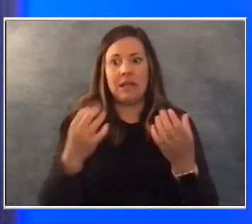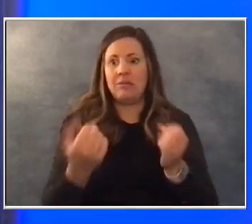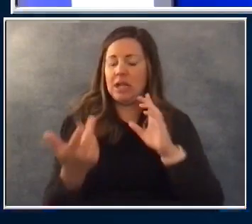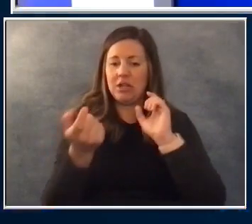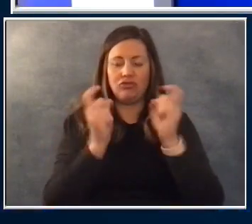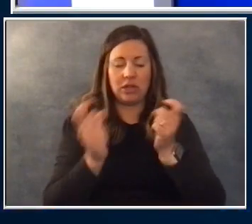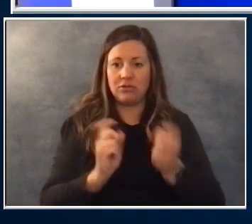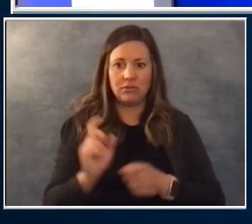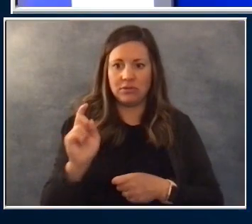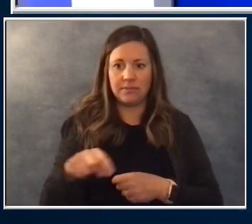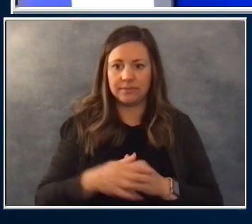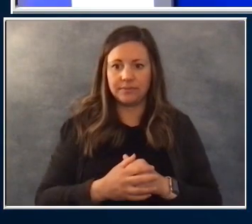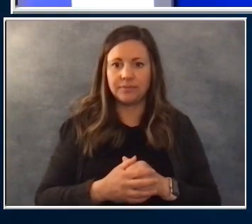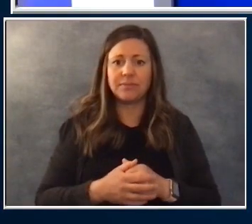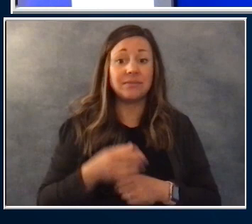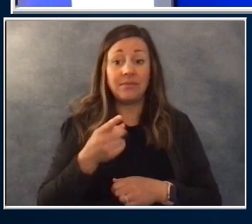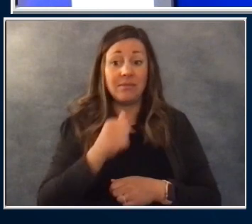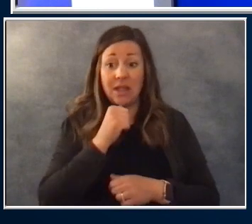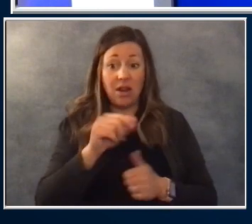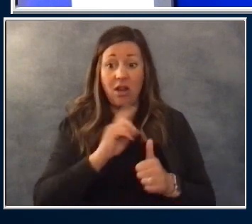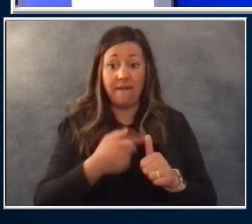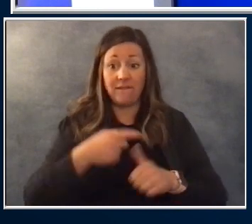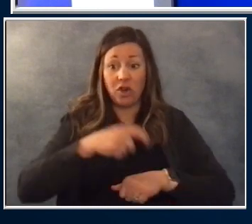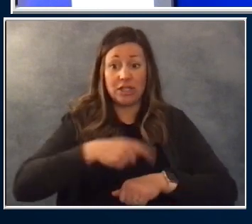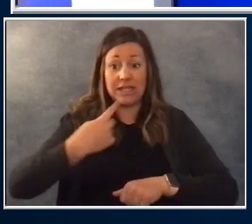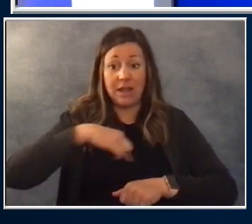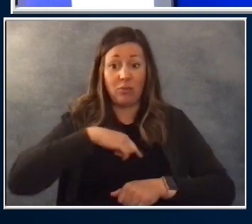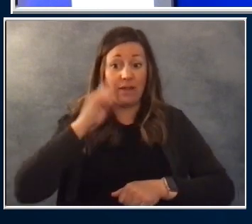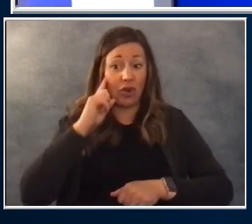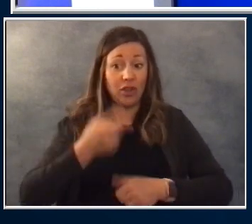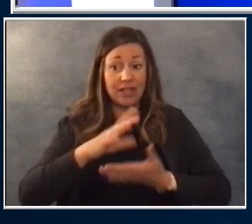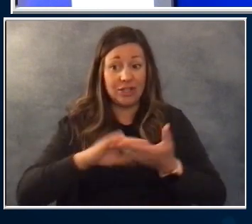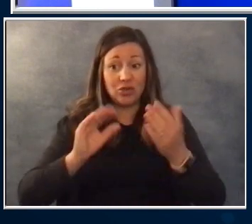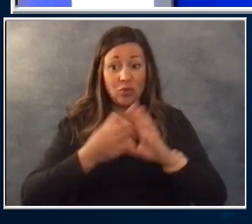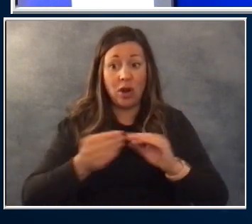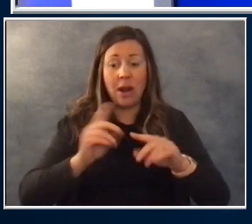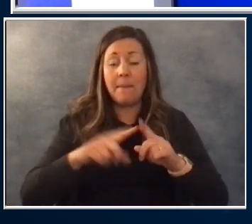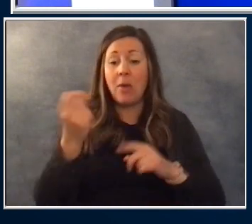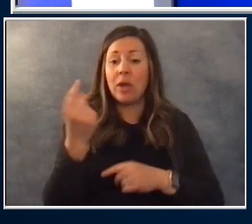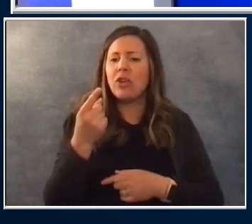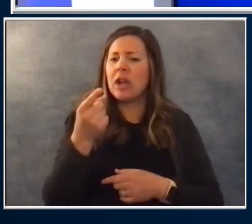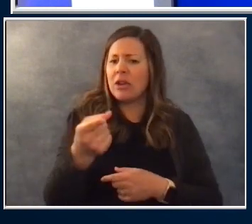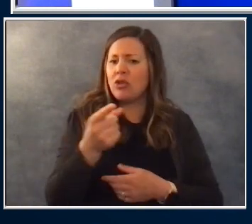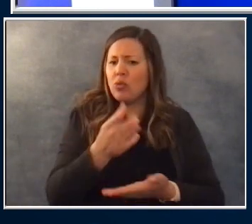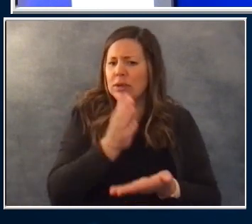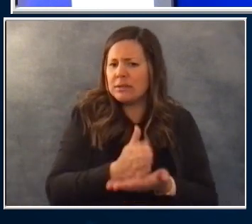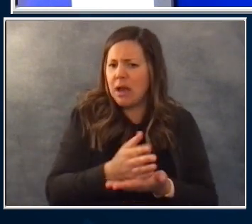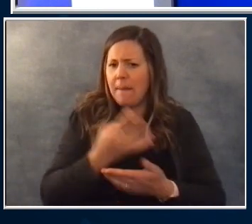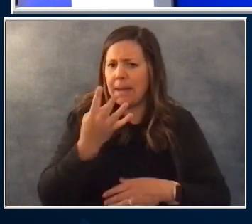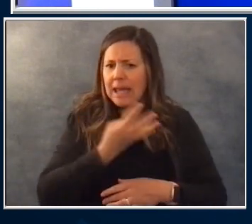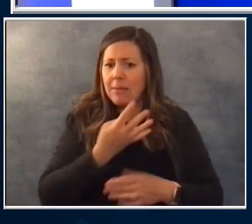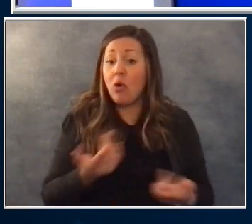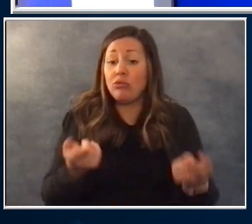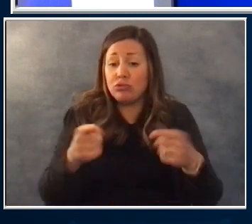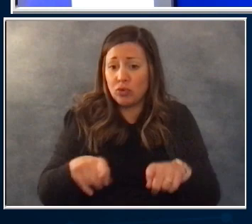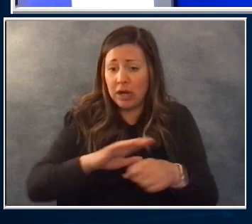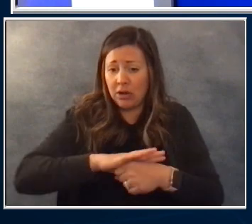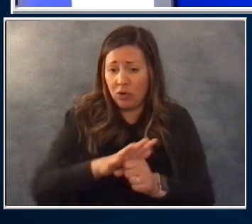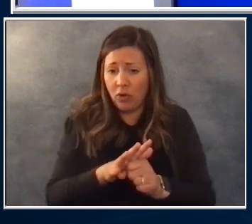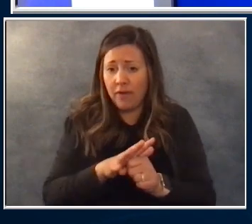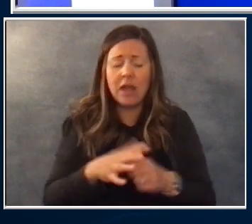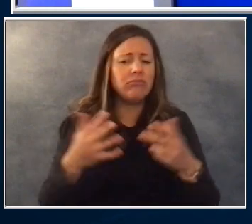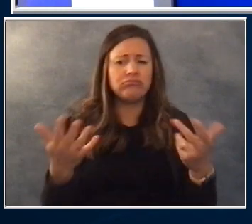this is not the first time we've heard this story lately. Beth, we understand you ended up stopping your chemo during the pandemic. What went into that